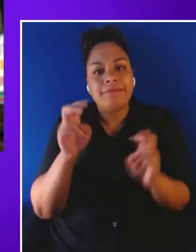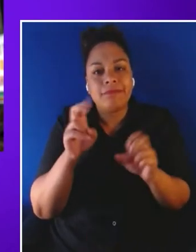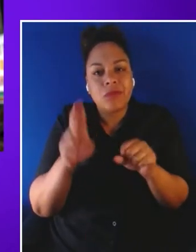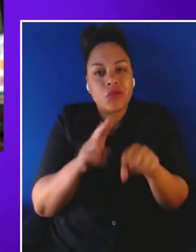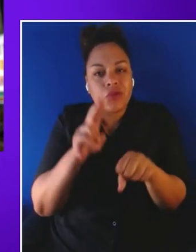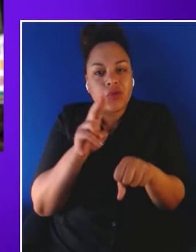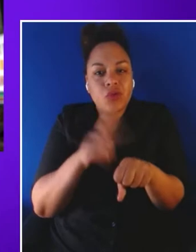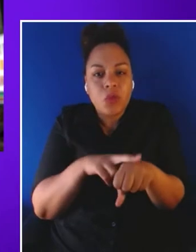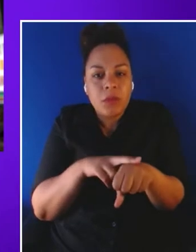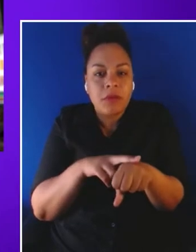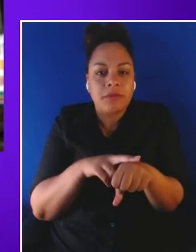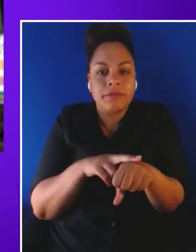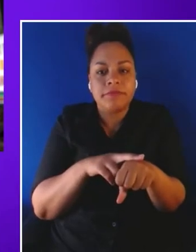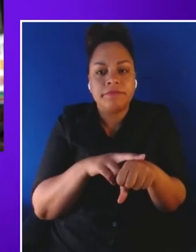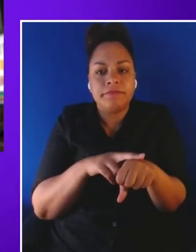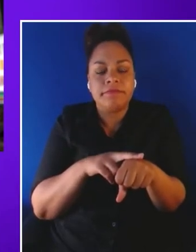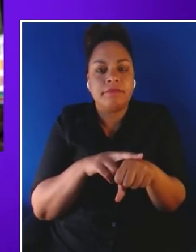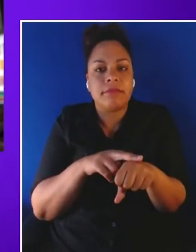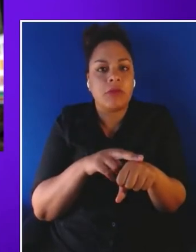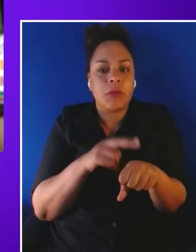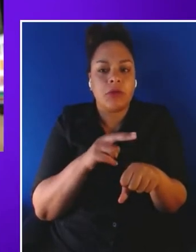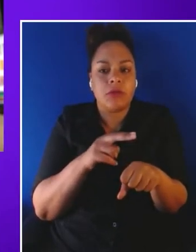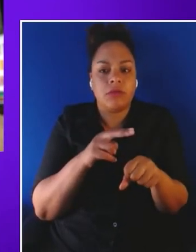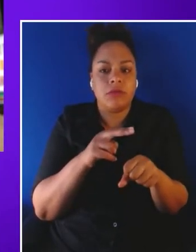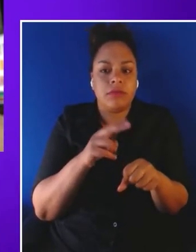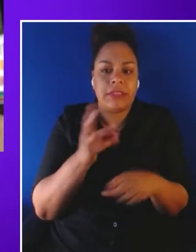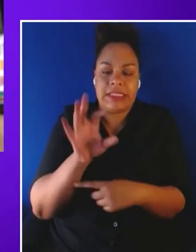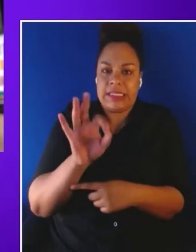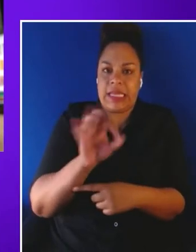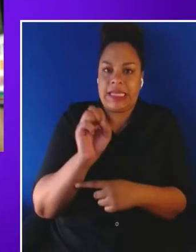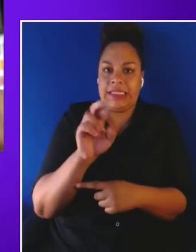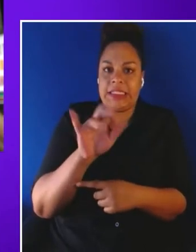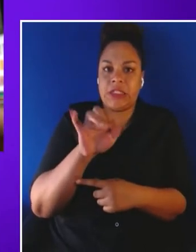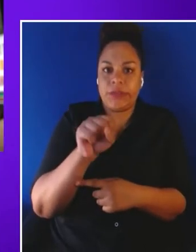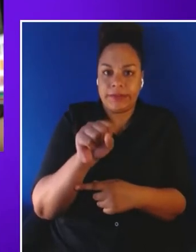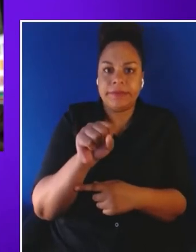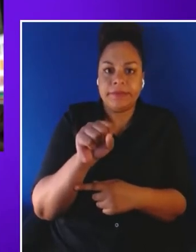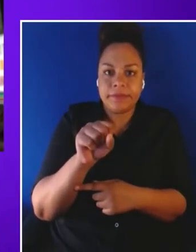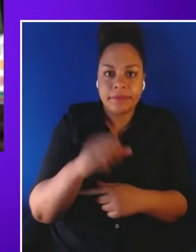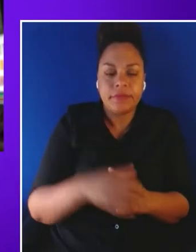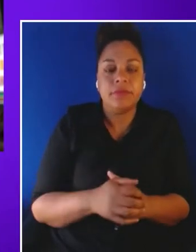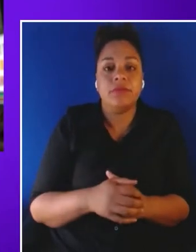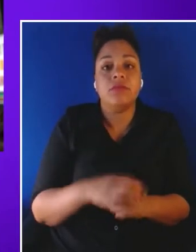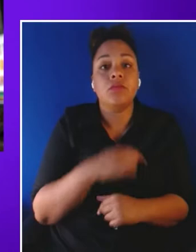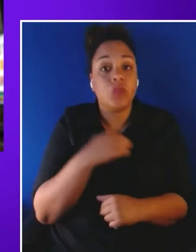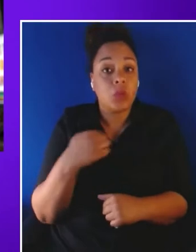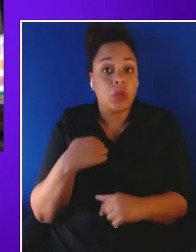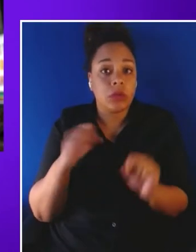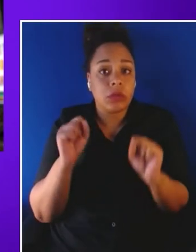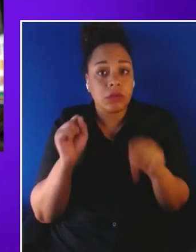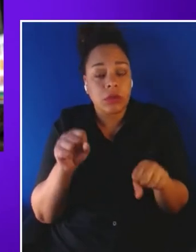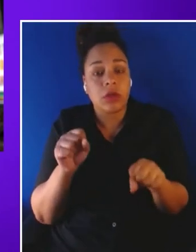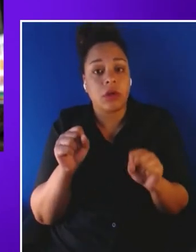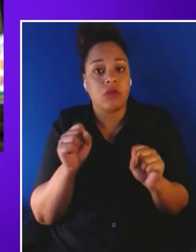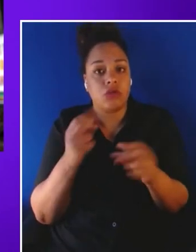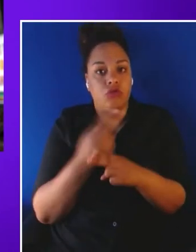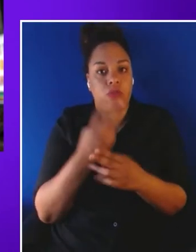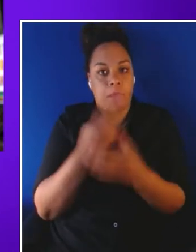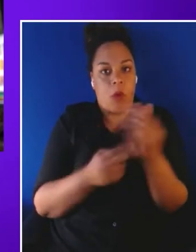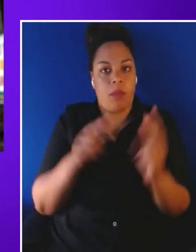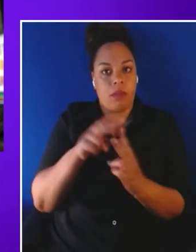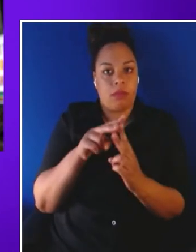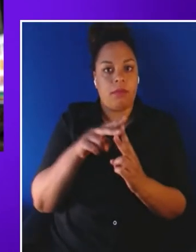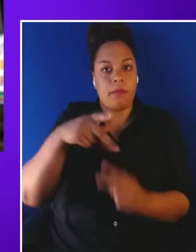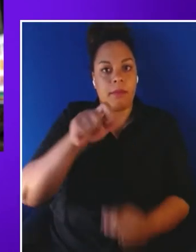16:9 series. So we can go to both platforms and